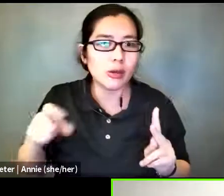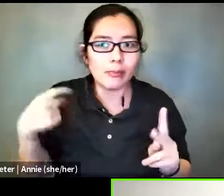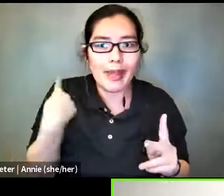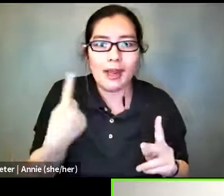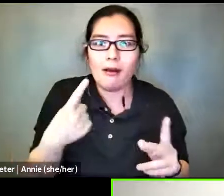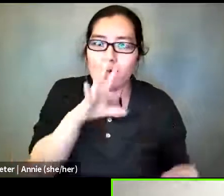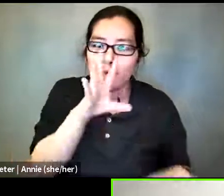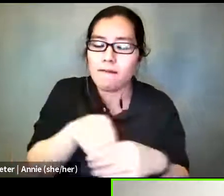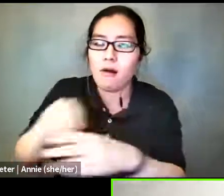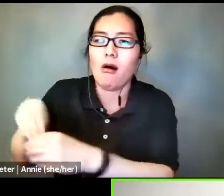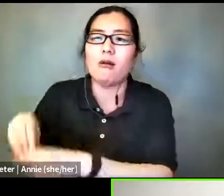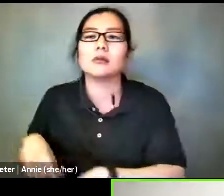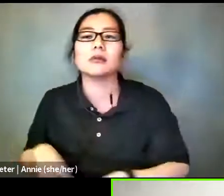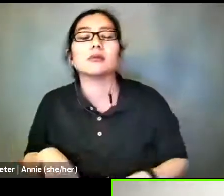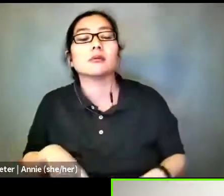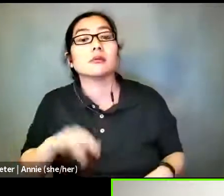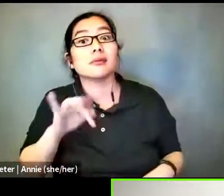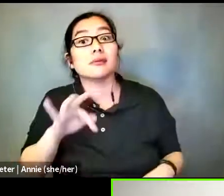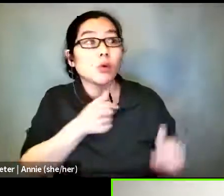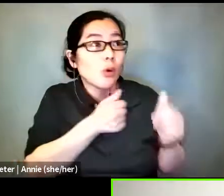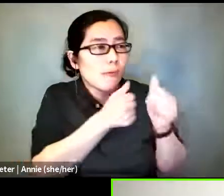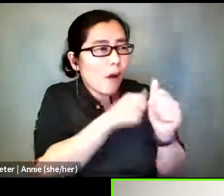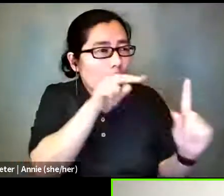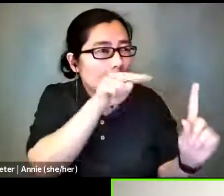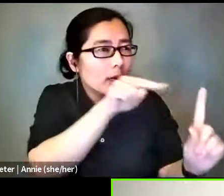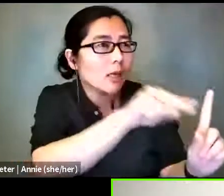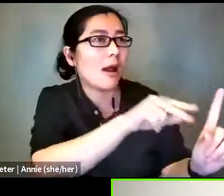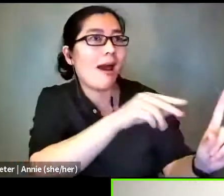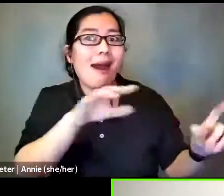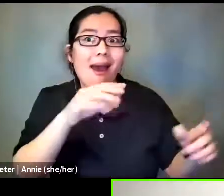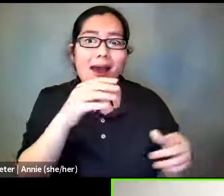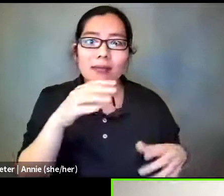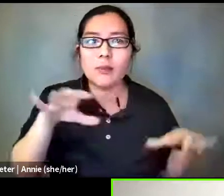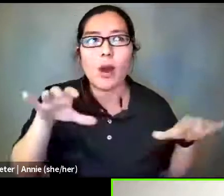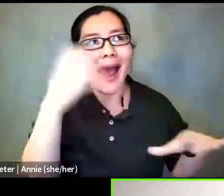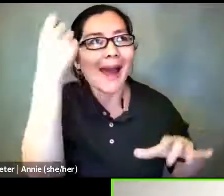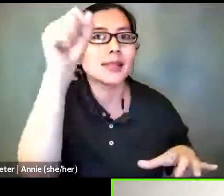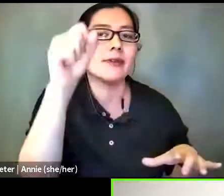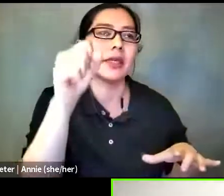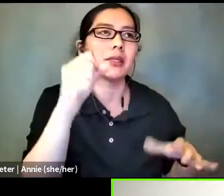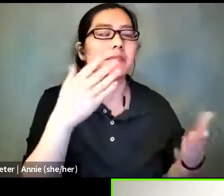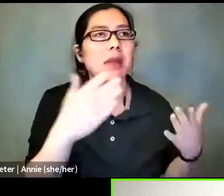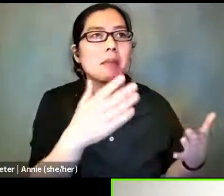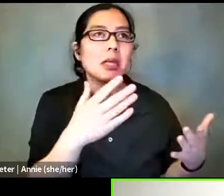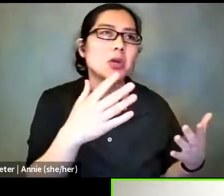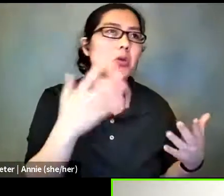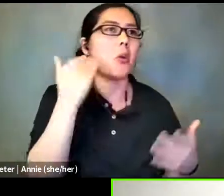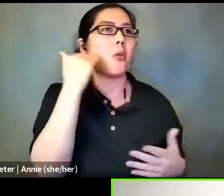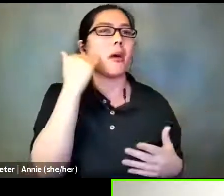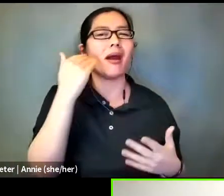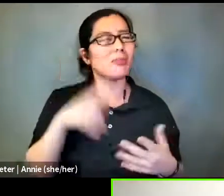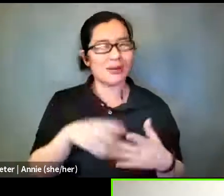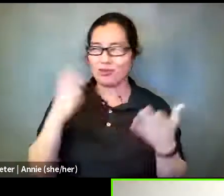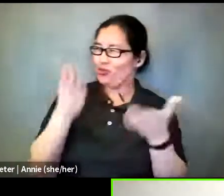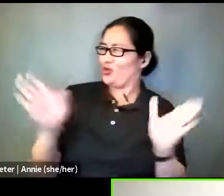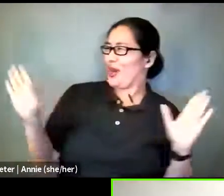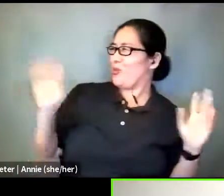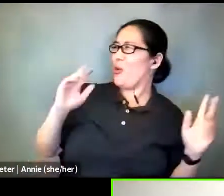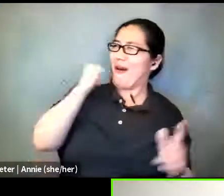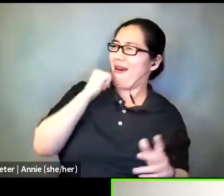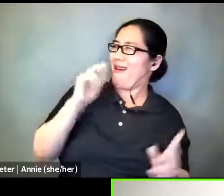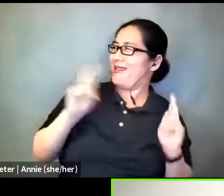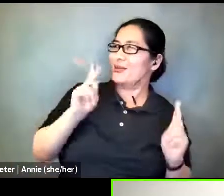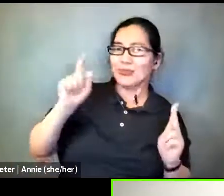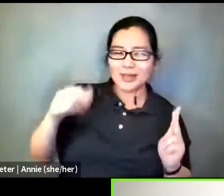following activists or you were involved with community organizations, you were aware. But more people should have been aware of that. And there's an opportunity for